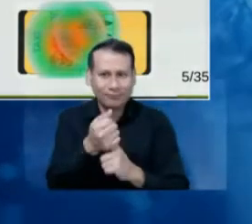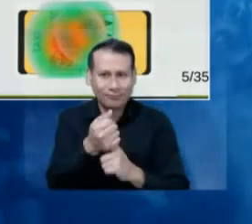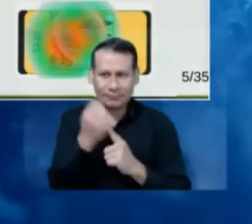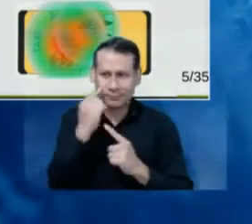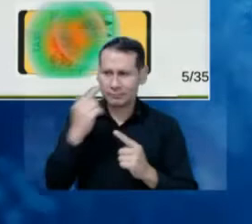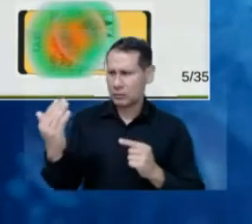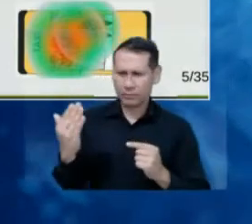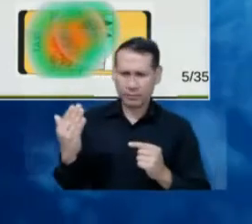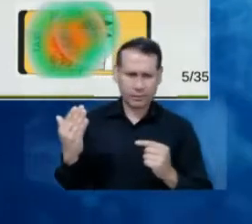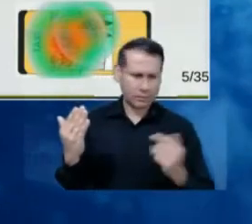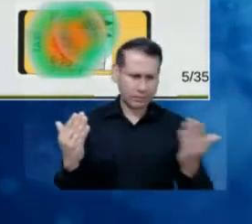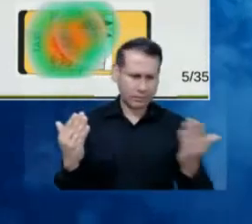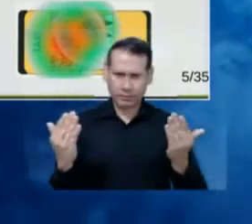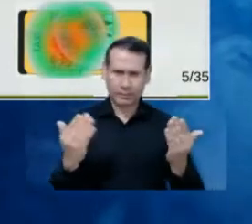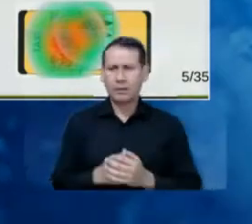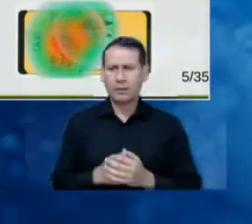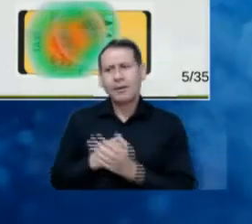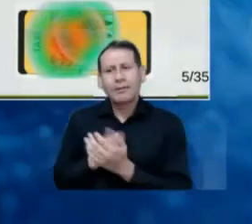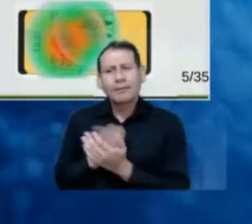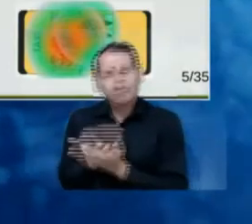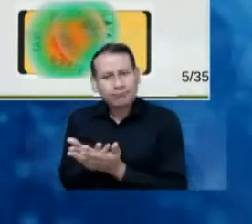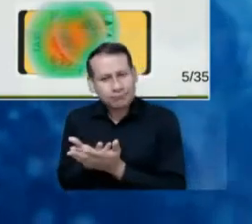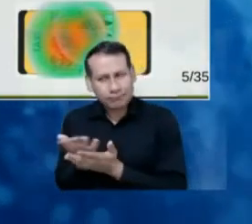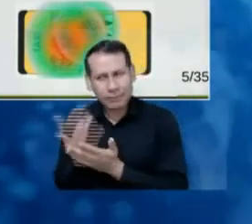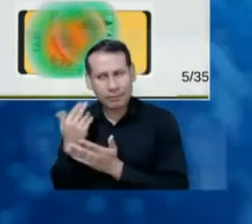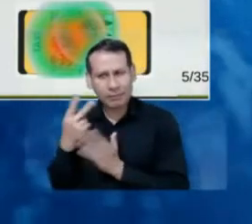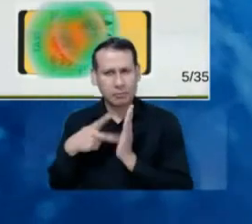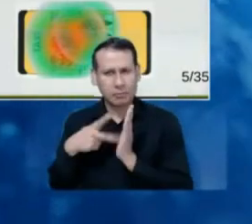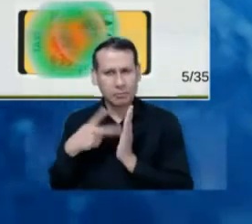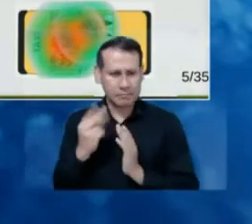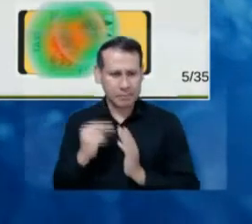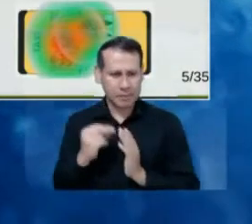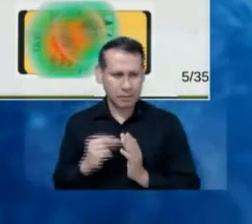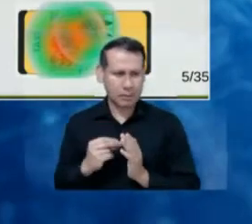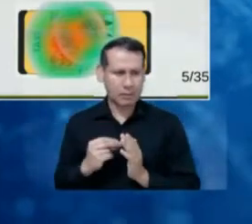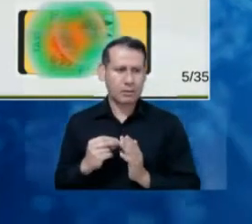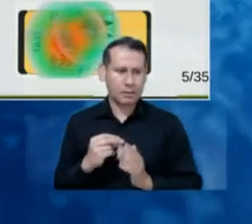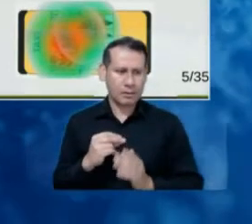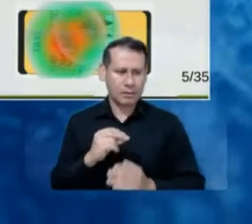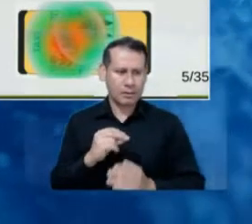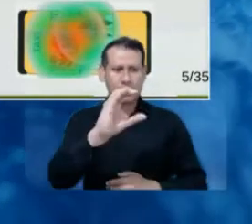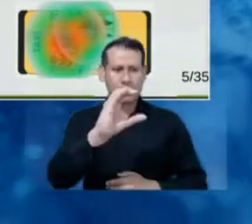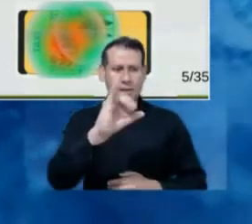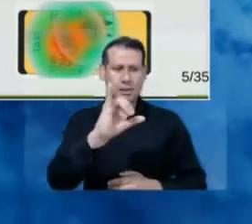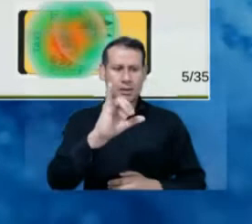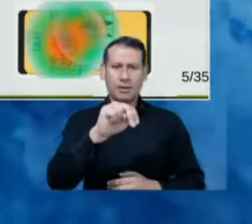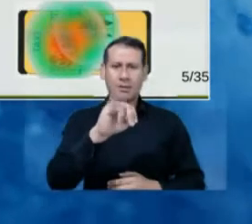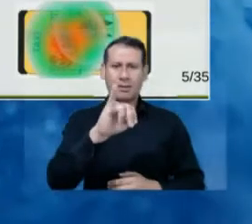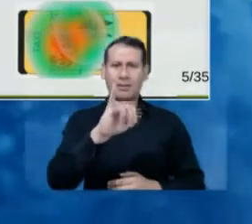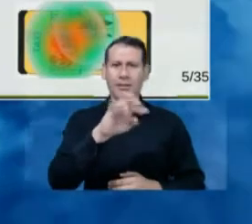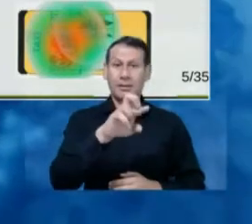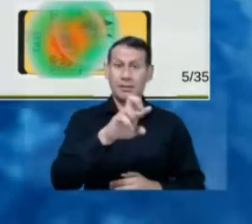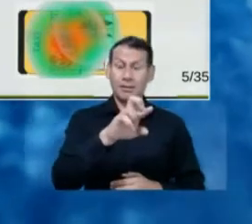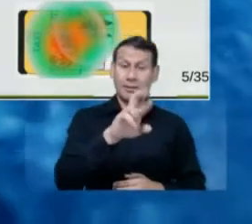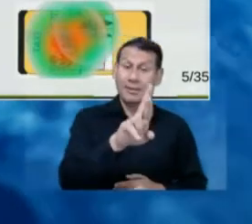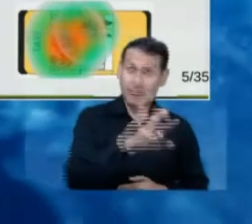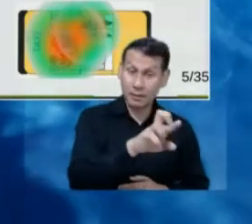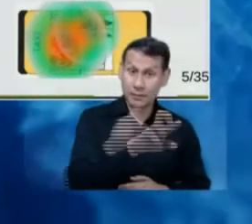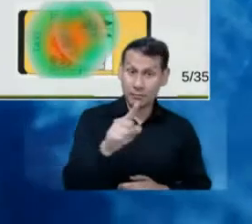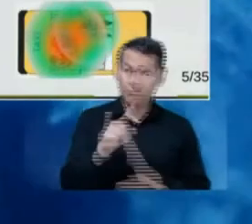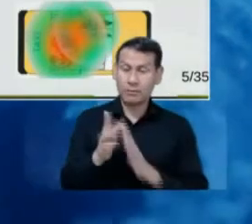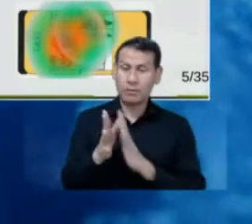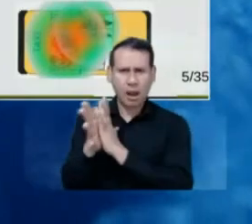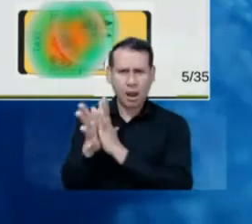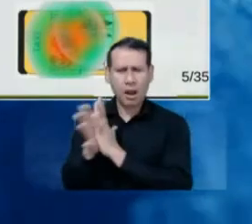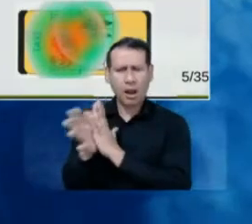this case in the GLIP of the edition of 2020, and then we have there the